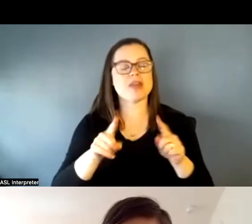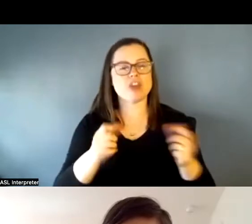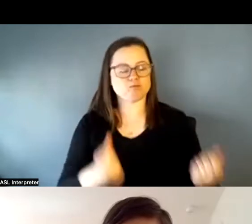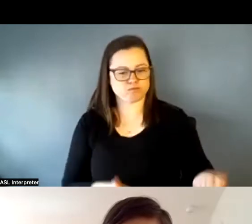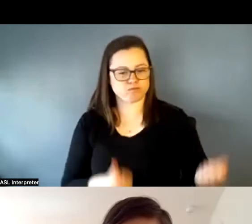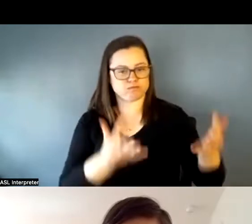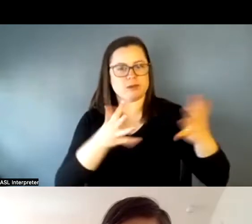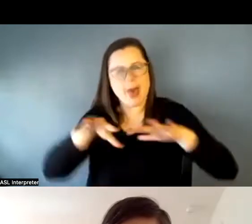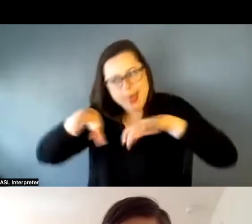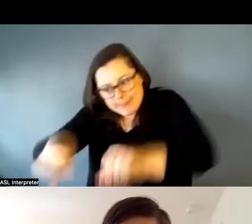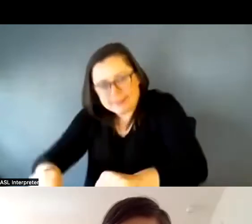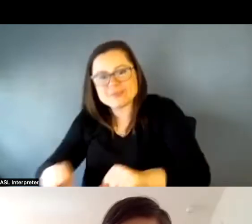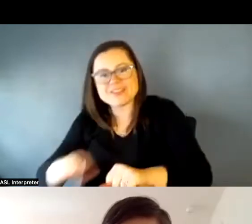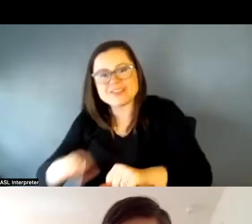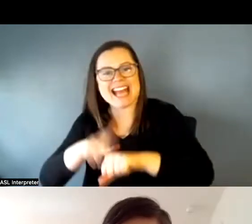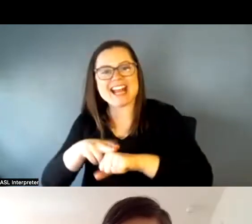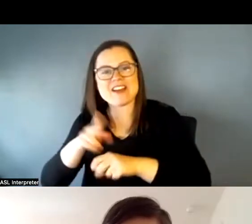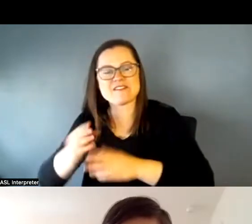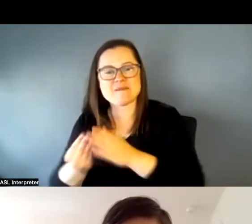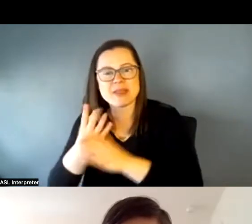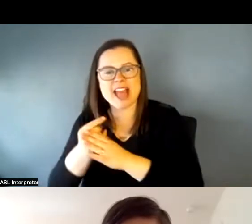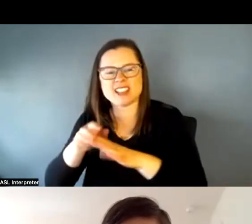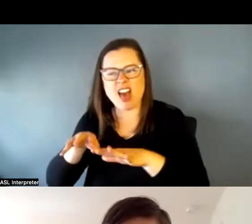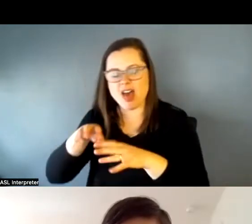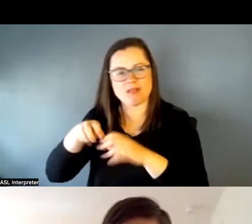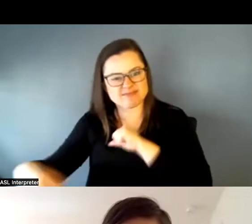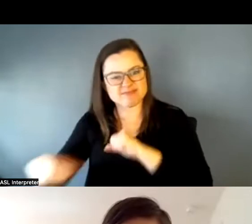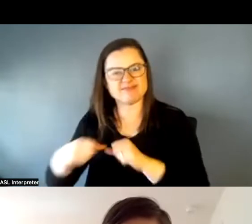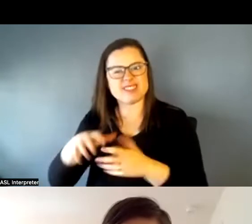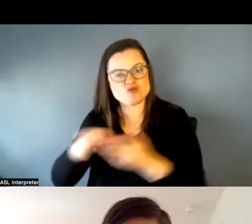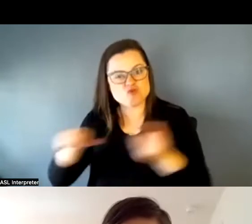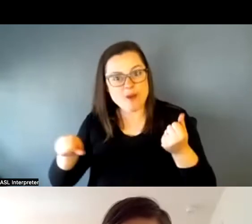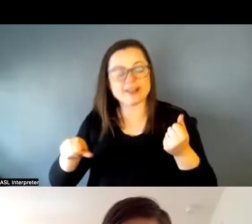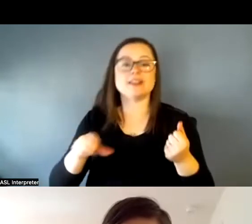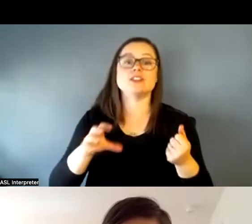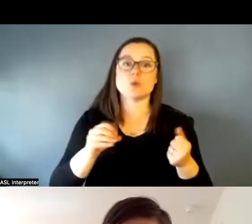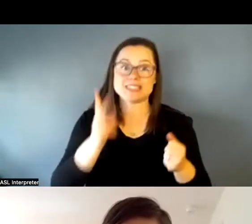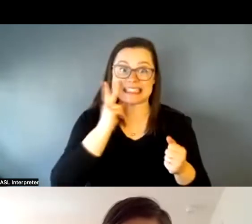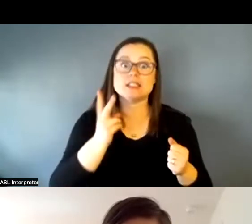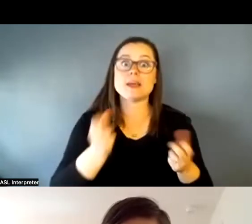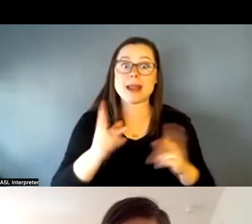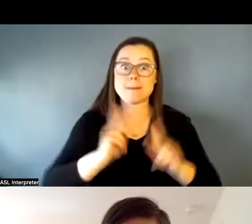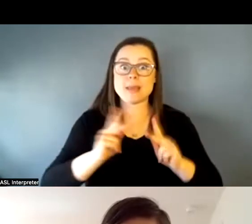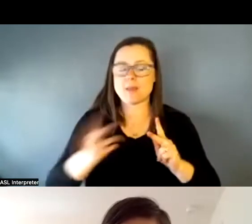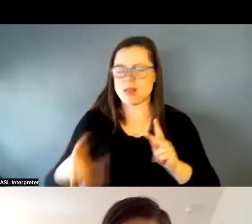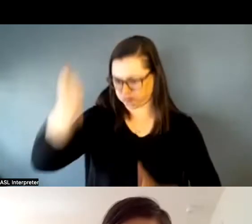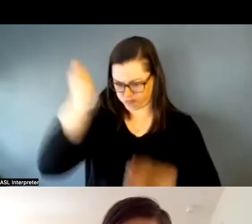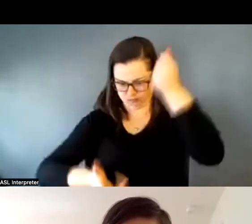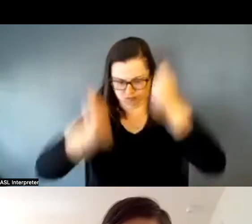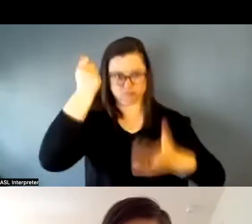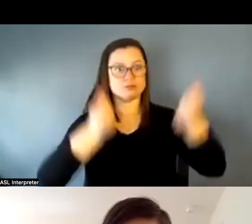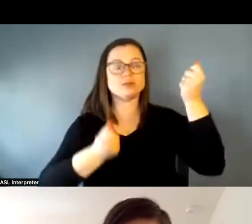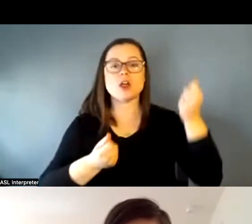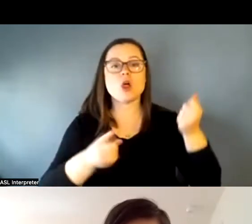culturalists that are out today pulling up some of these plants in public parks and stuff. They have permits and all that kind of